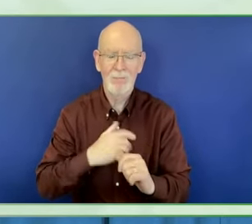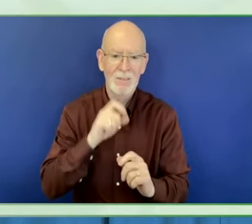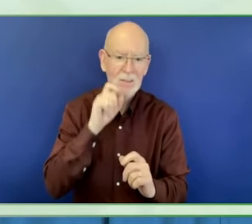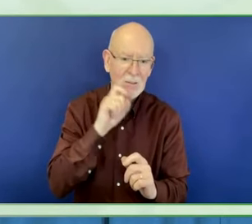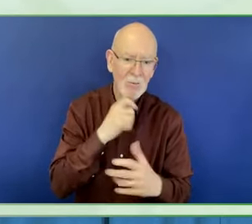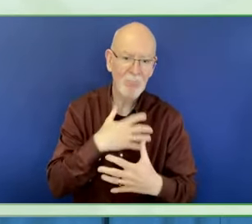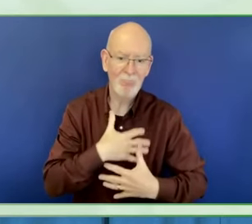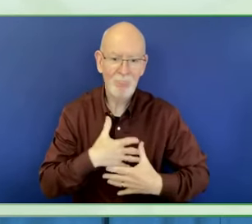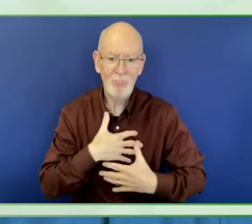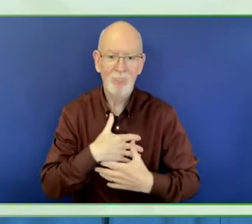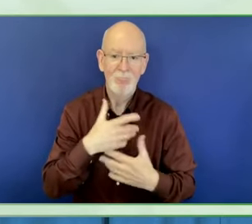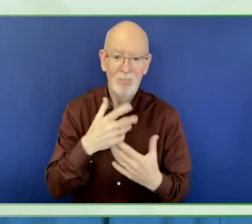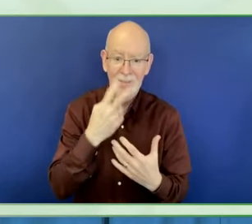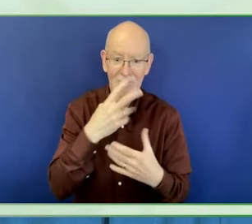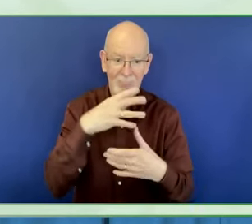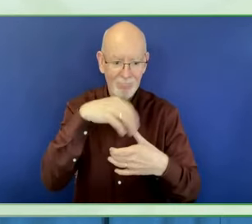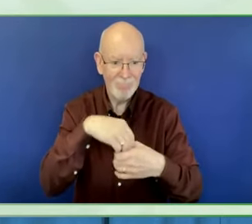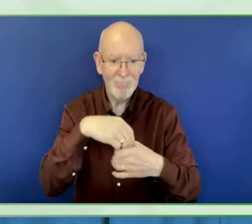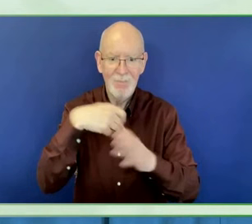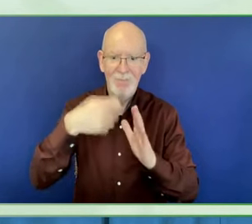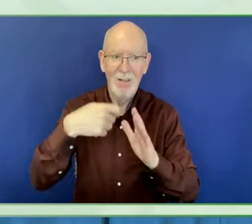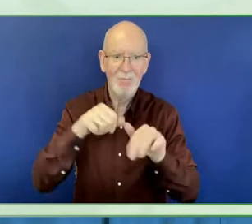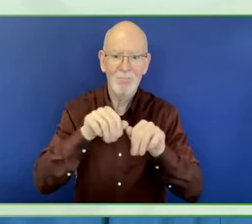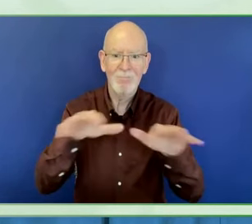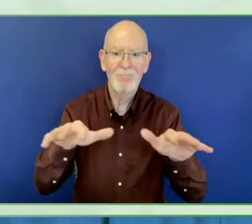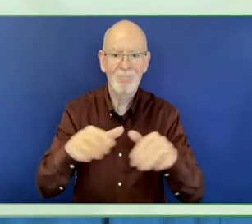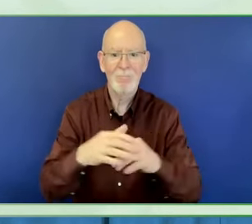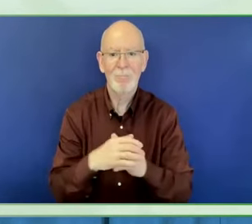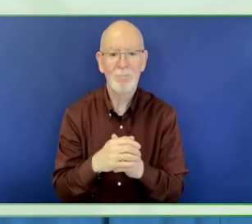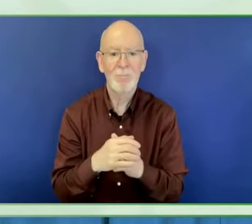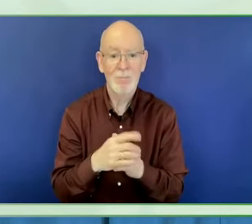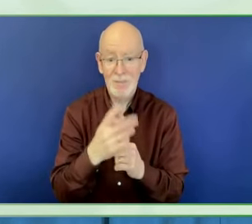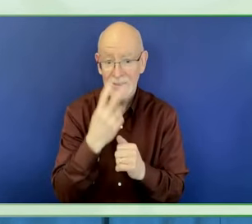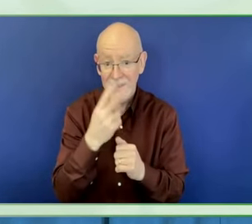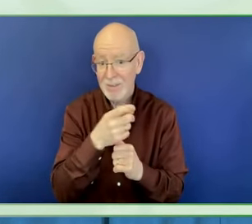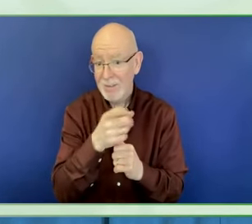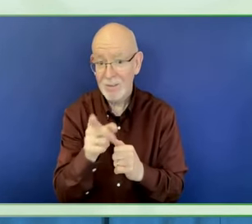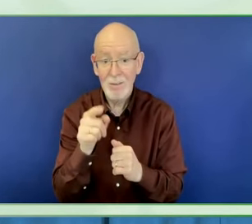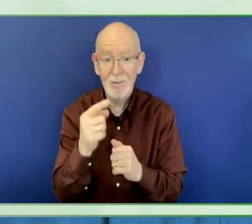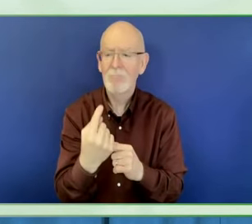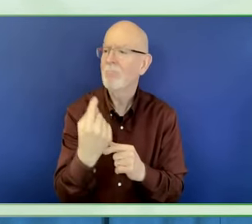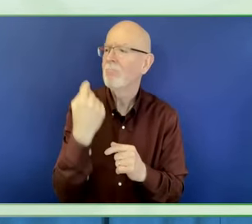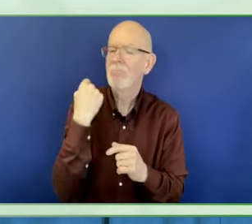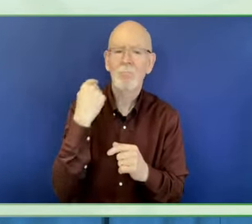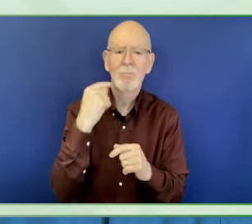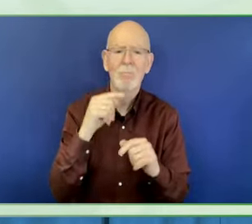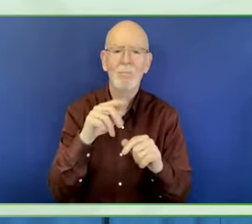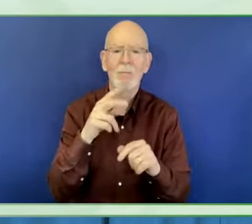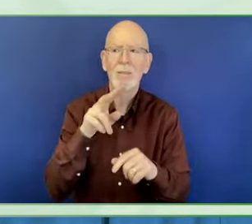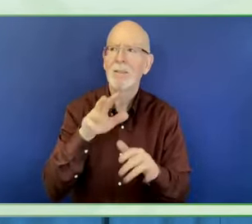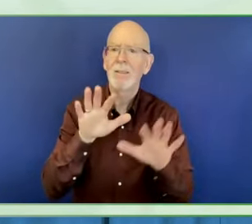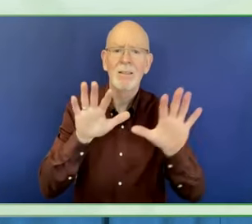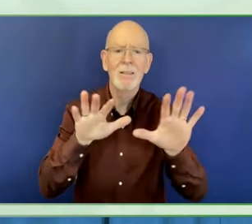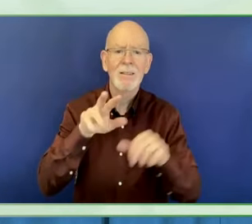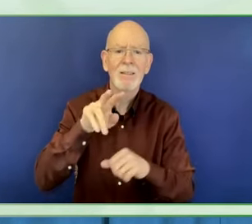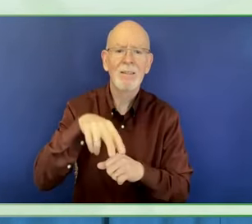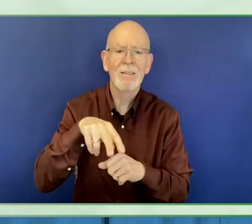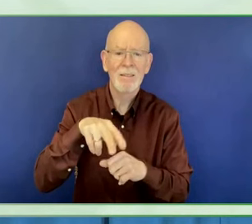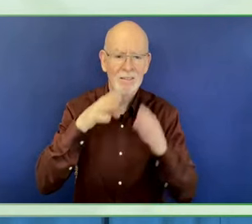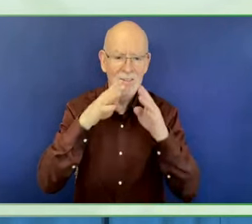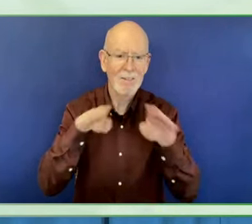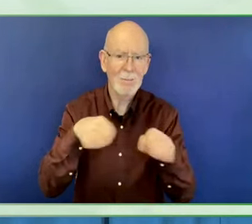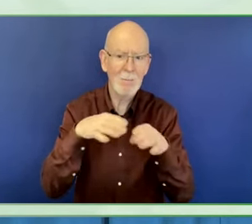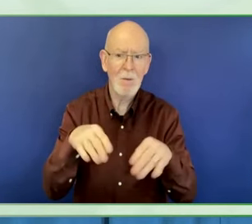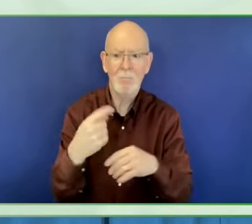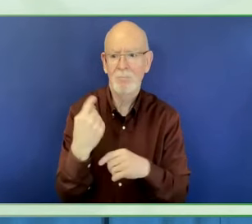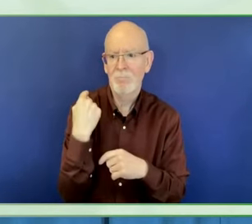of a raunchy movie, this was it. We had worked with Netflix in the winter months, as you can see, to launch Lady Chatterley's